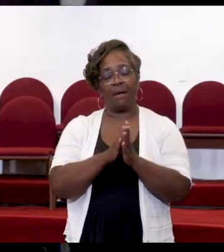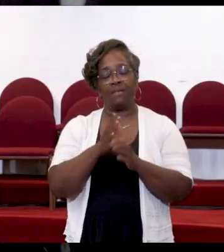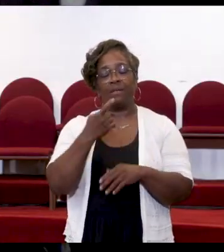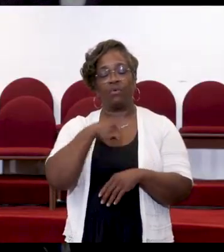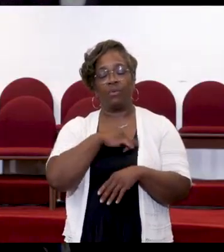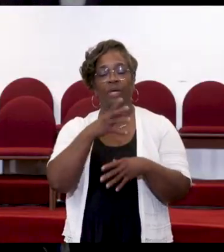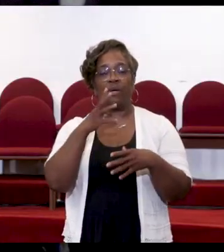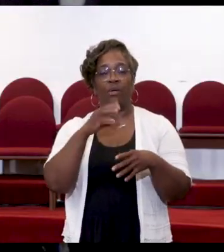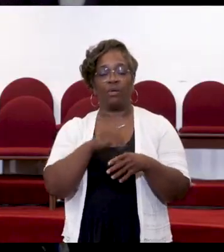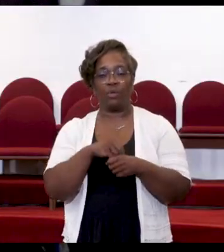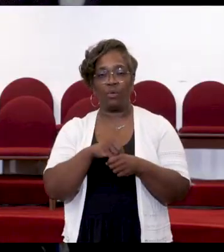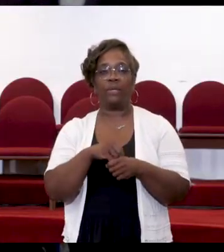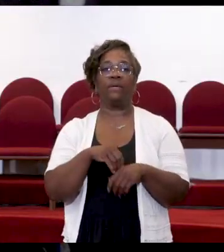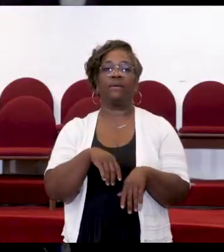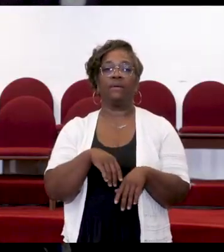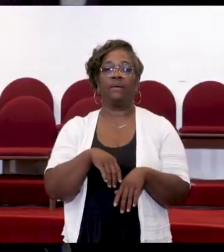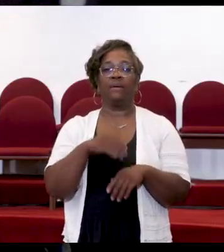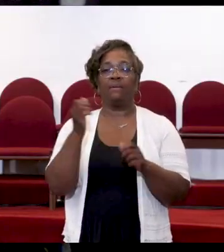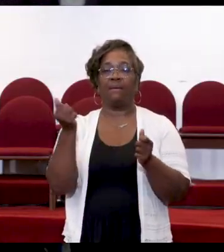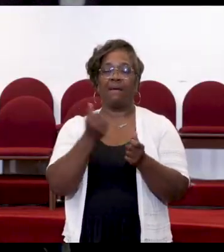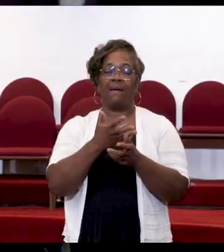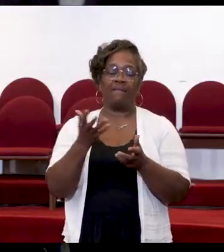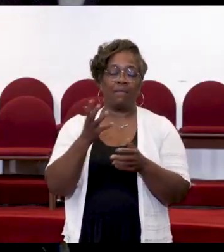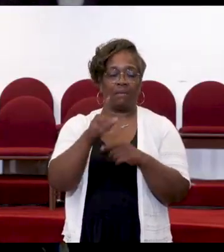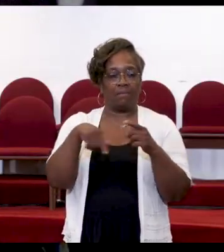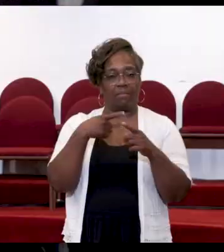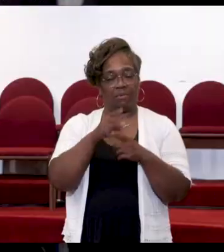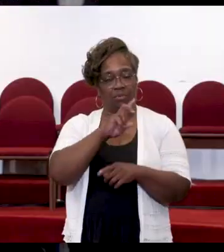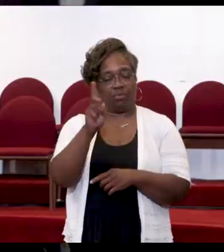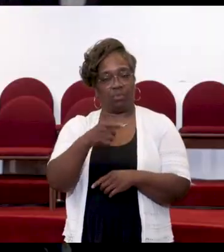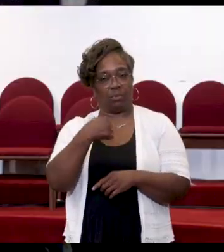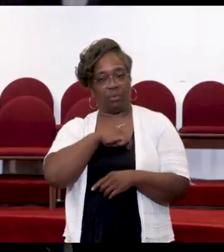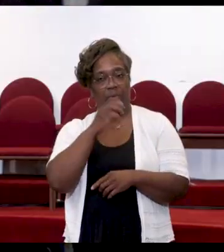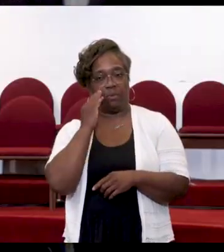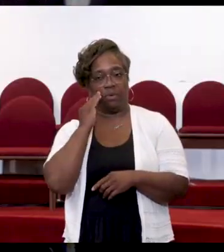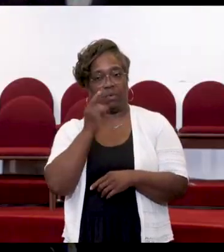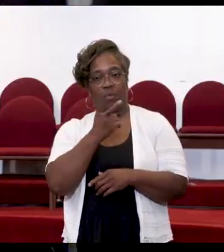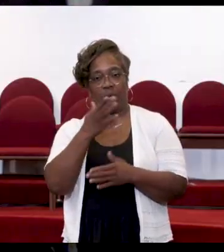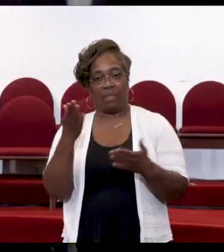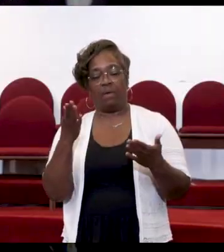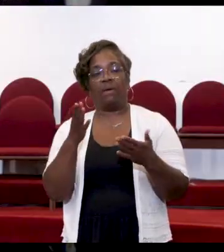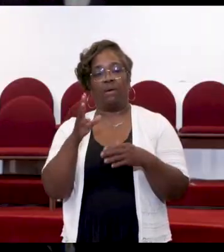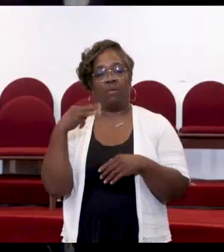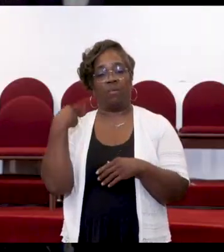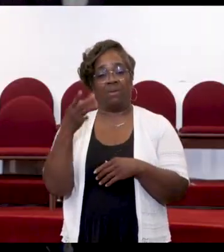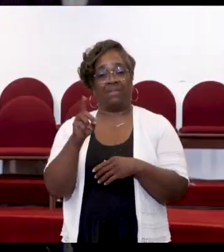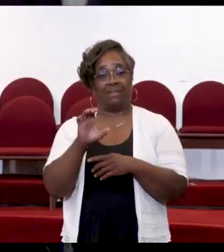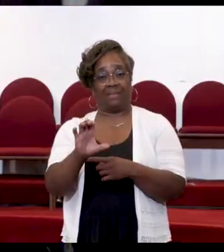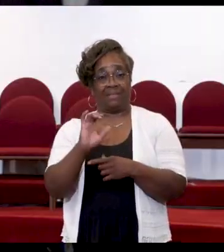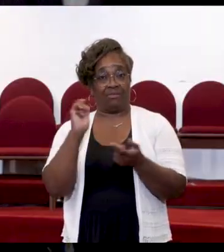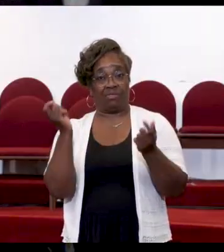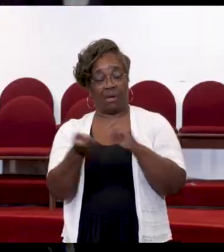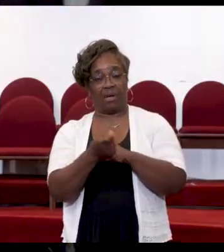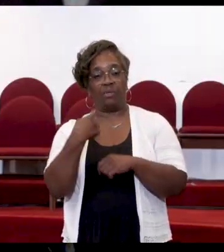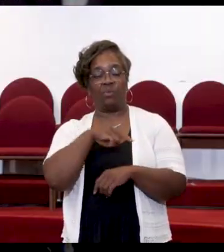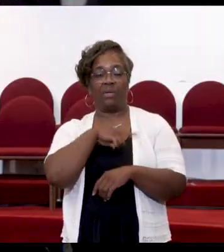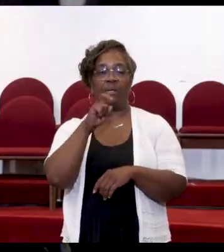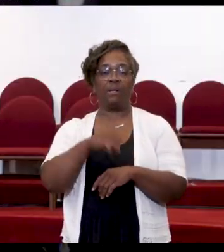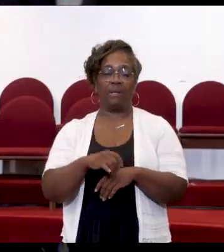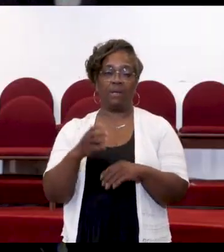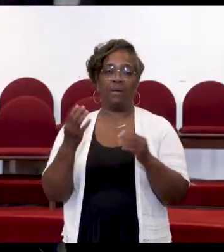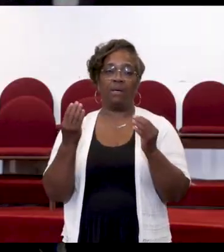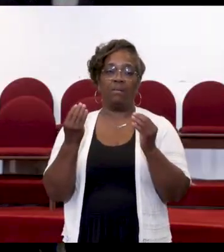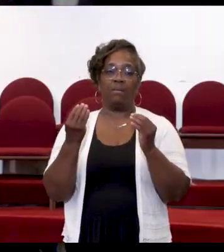organization and everything about Detroit. One of the things is, as Washington changed, we have got to put jobs as